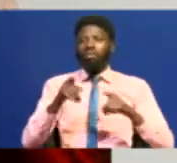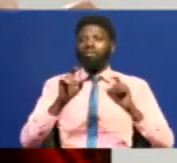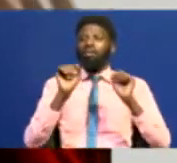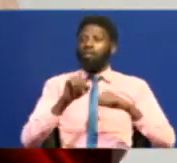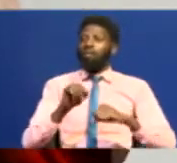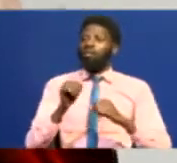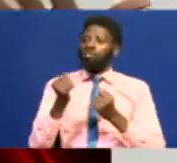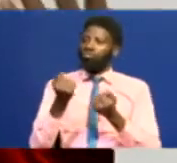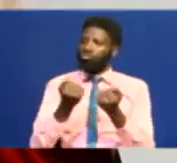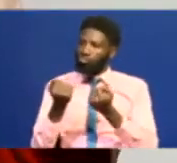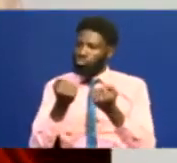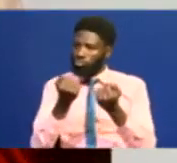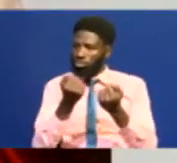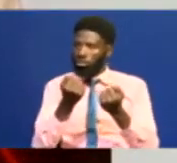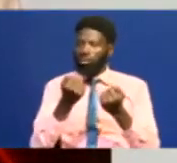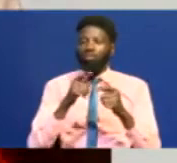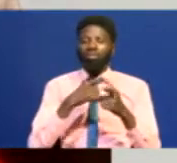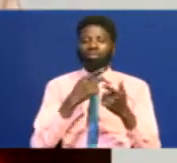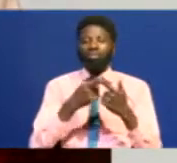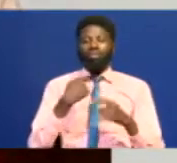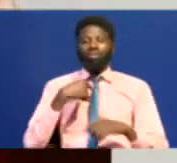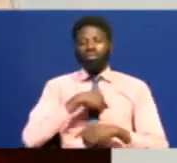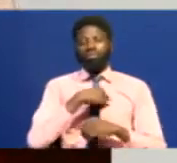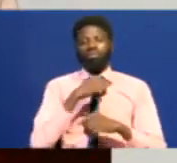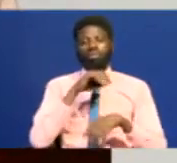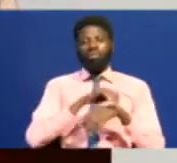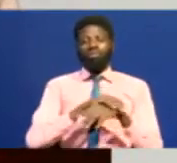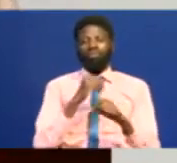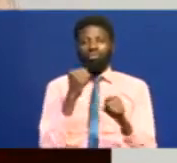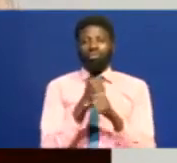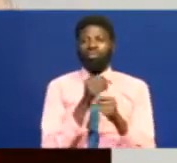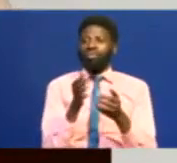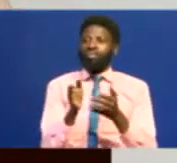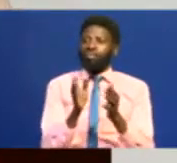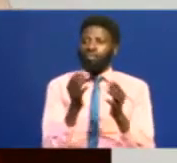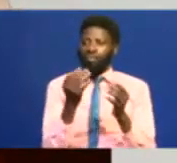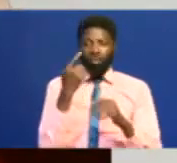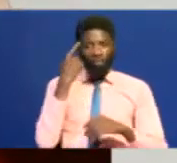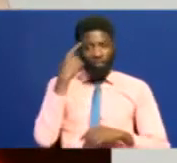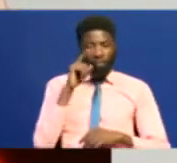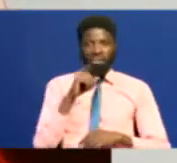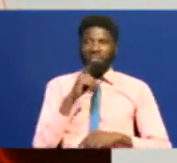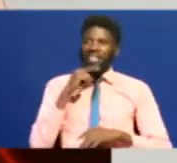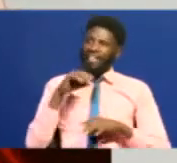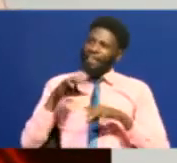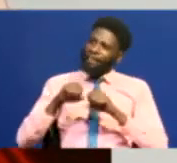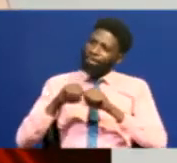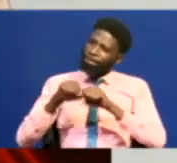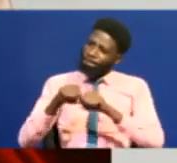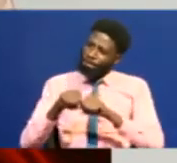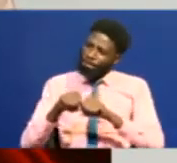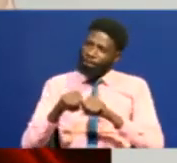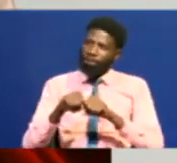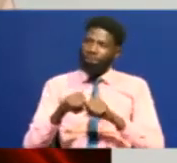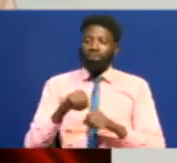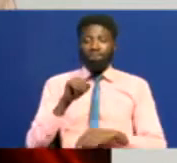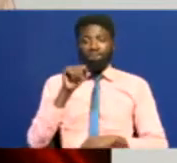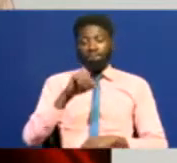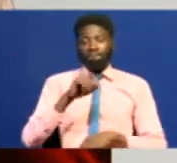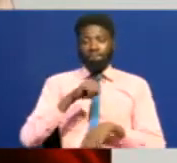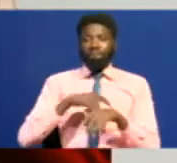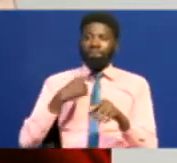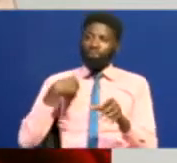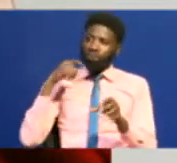these platforms and earn, and we create employment for them through that. Mm-hmm. Yeah, so in terms of the male-dominated sector, clearly when I joined